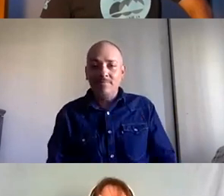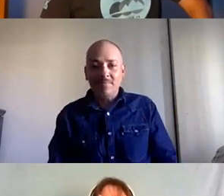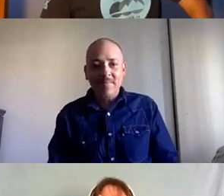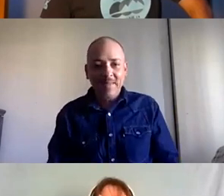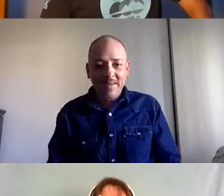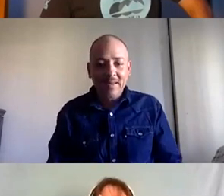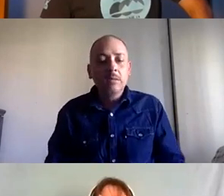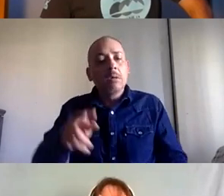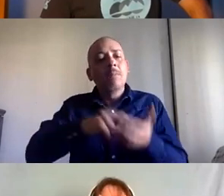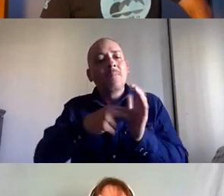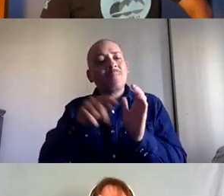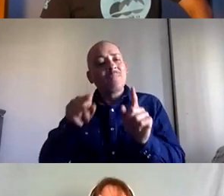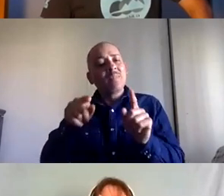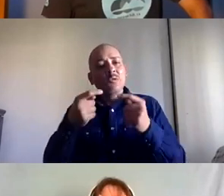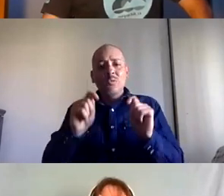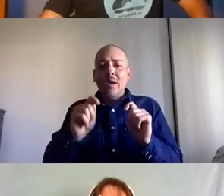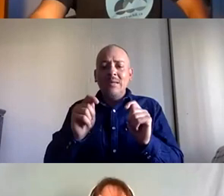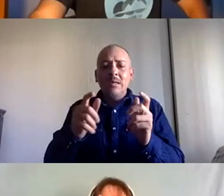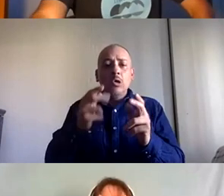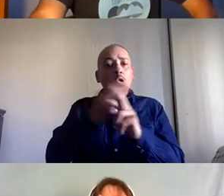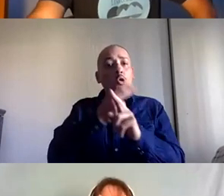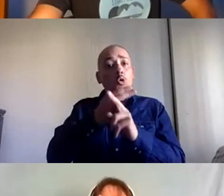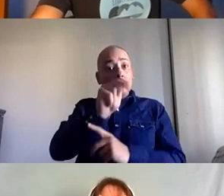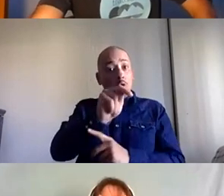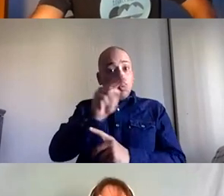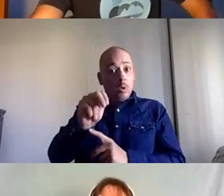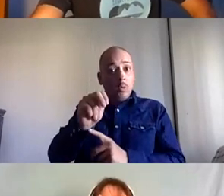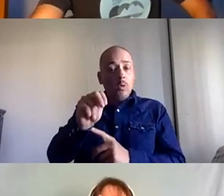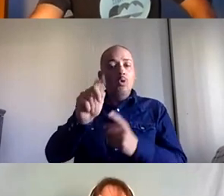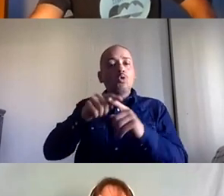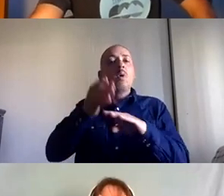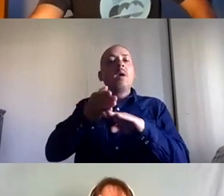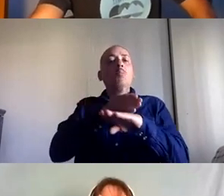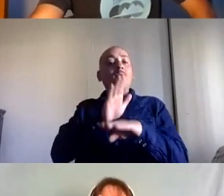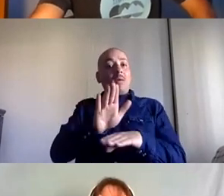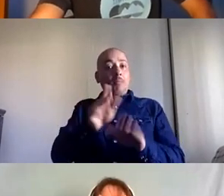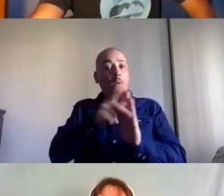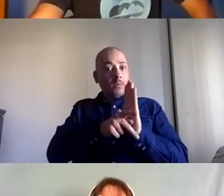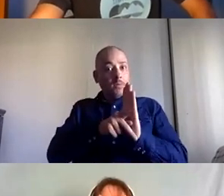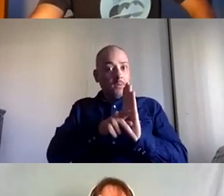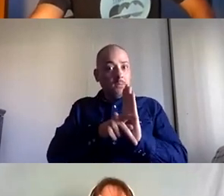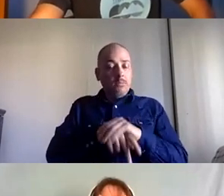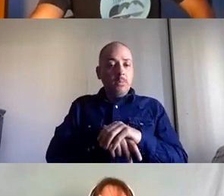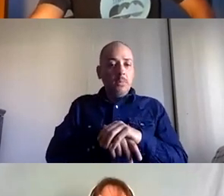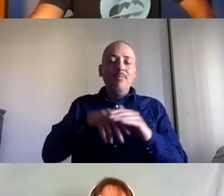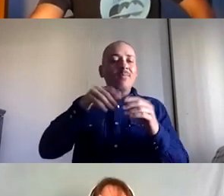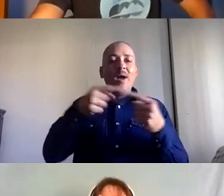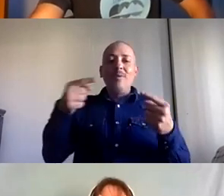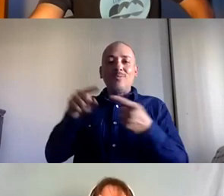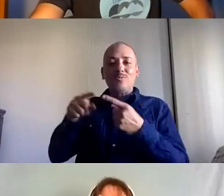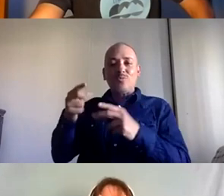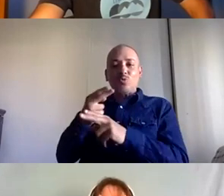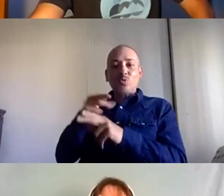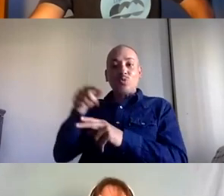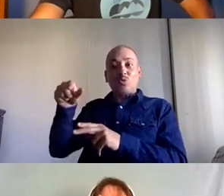So it tries to use the neural network to improve its policy, as opposed to trying to use the